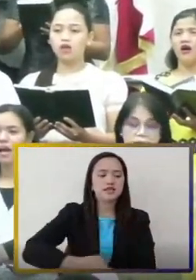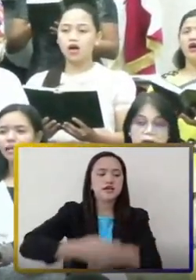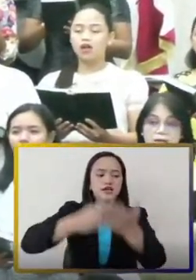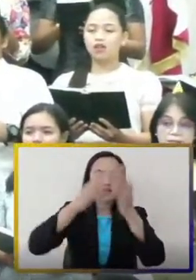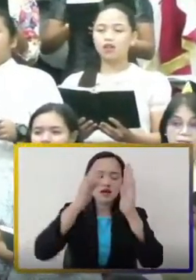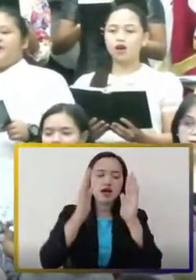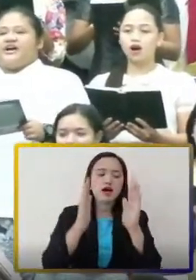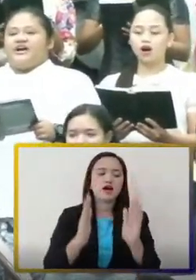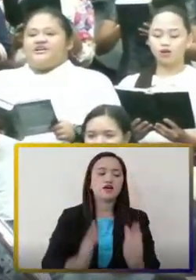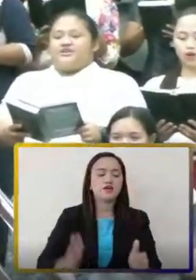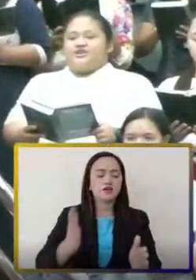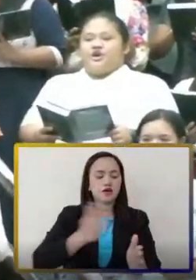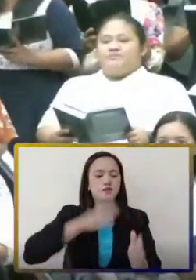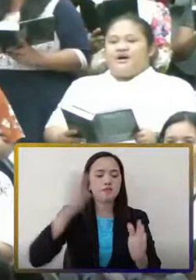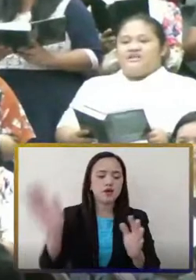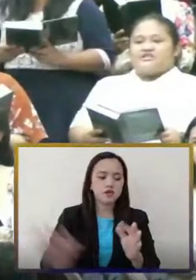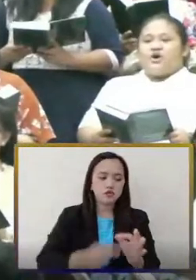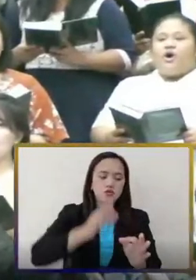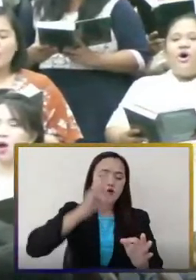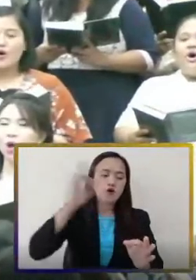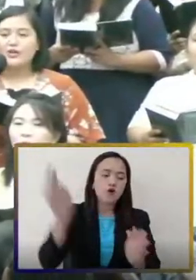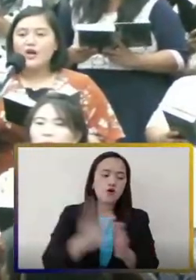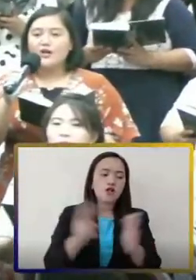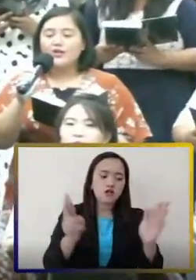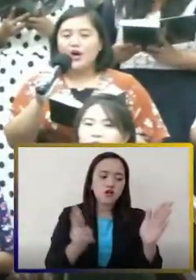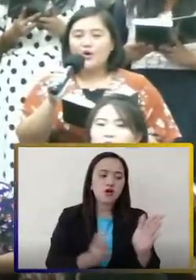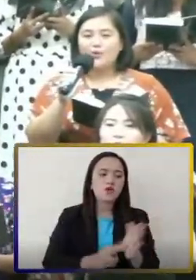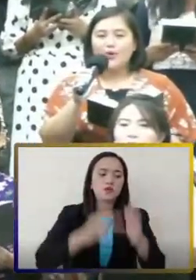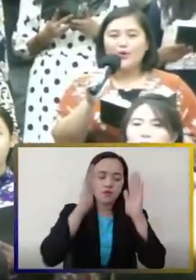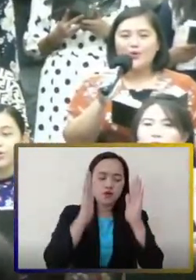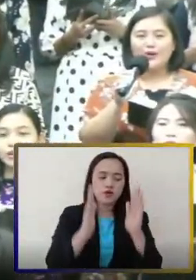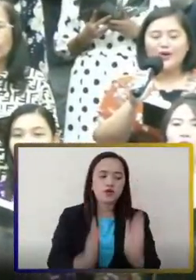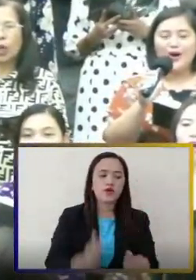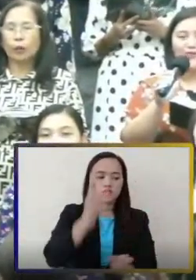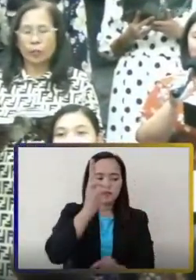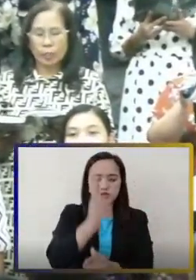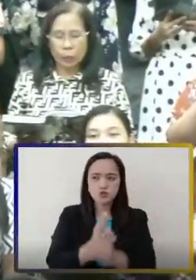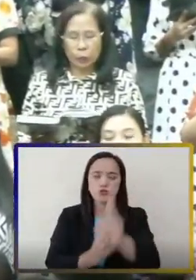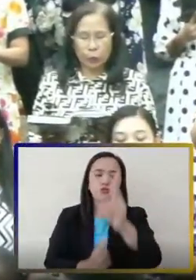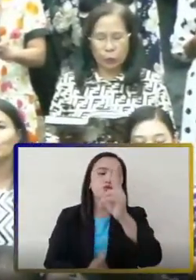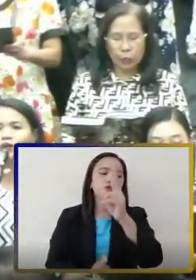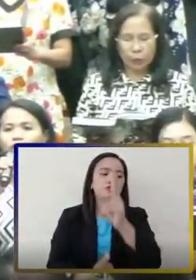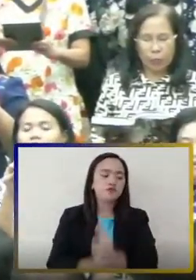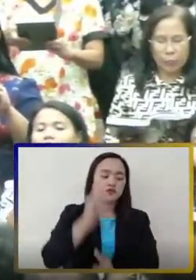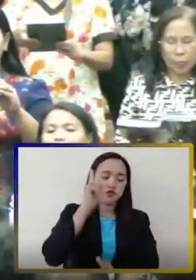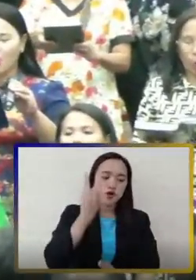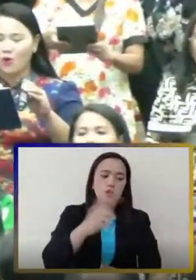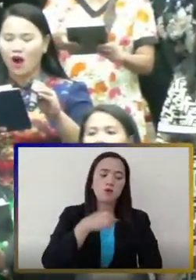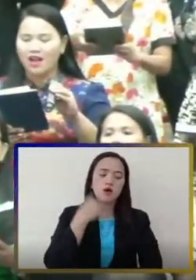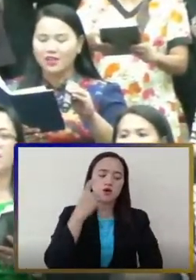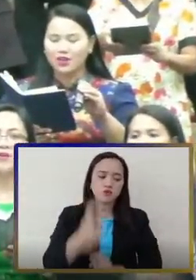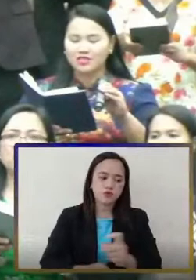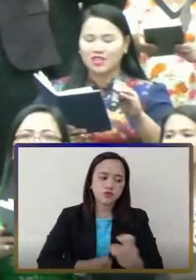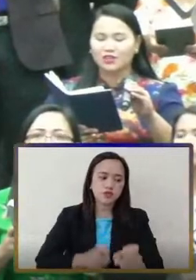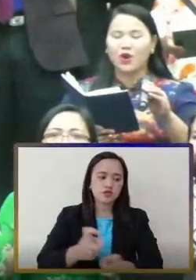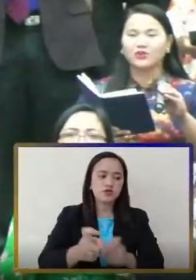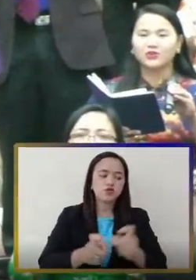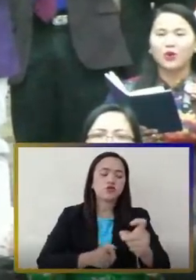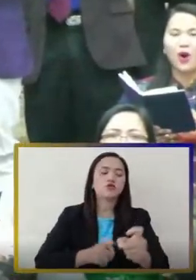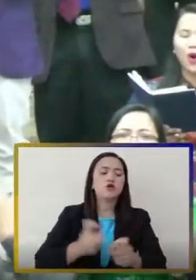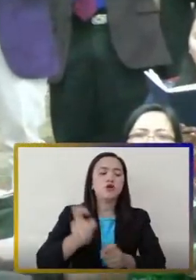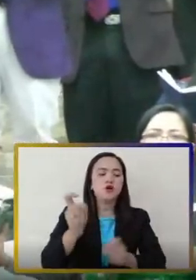Jesus, the anchor of my soul, the ruler of this universe, the one who's